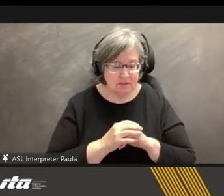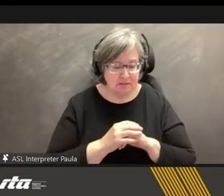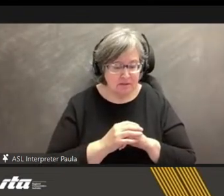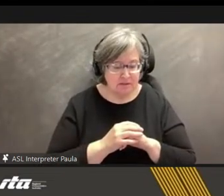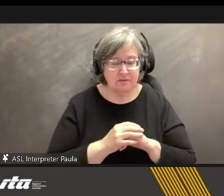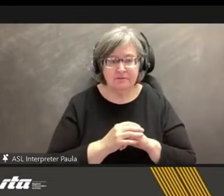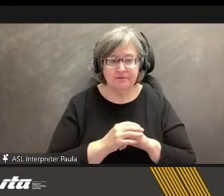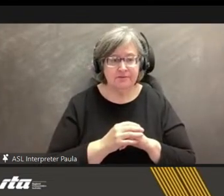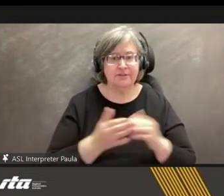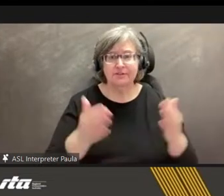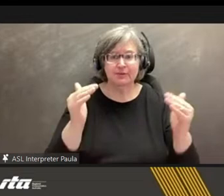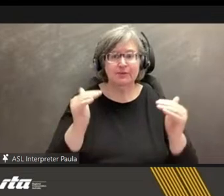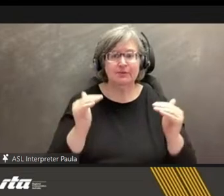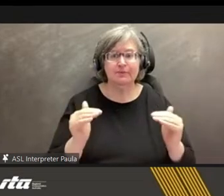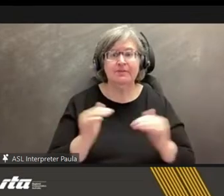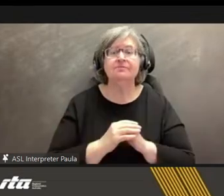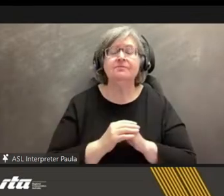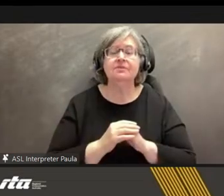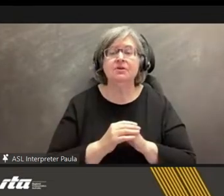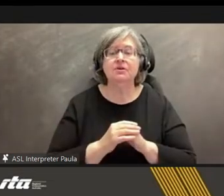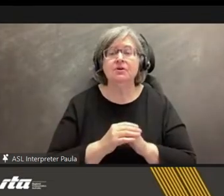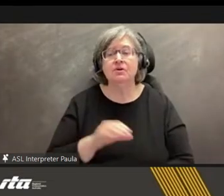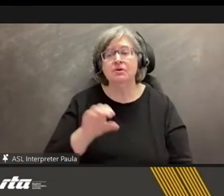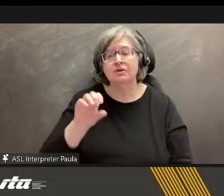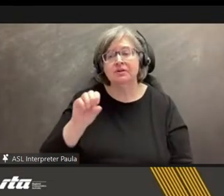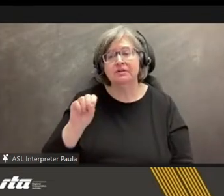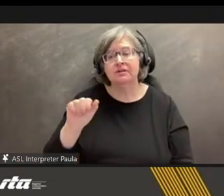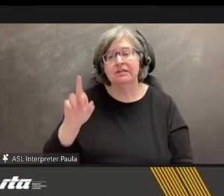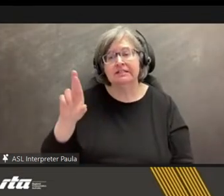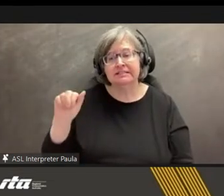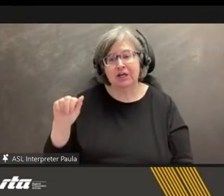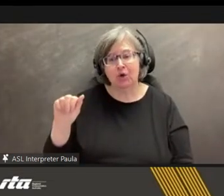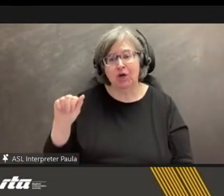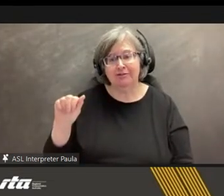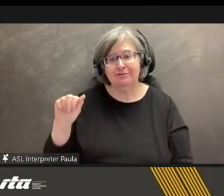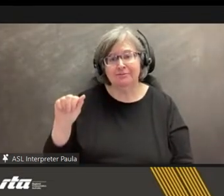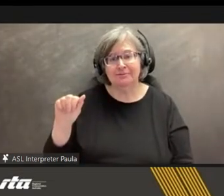We're just going to move down the list. We're going to go to Sarah.